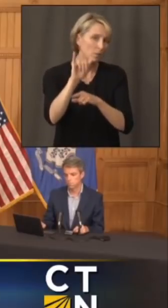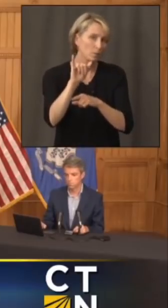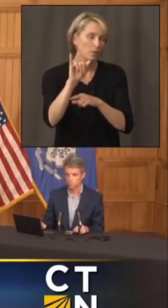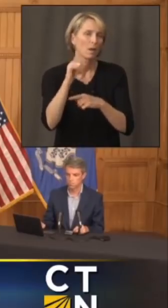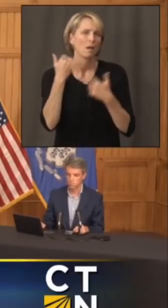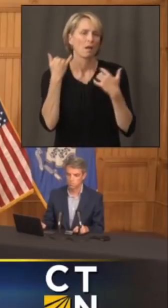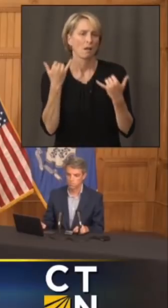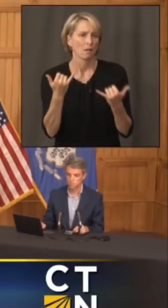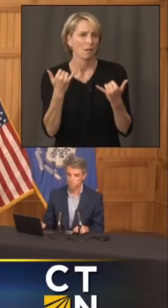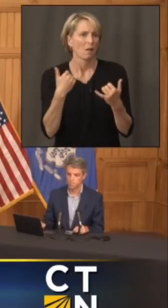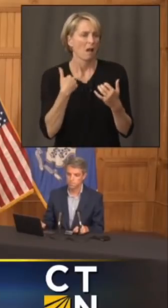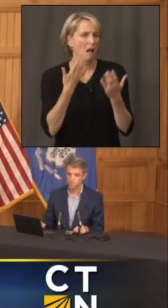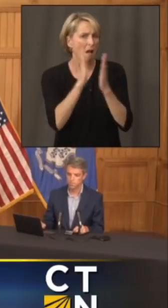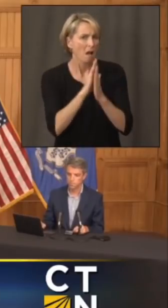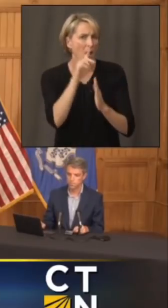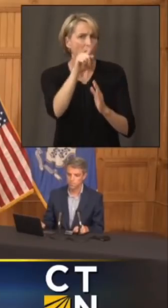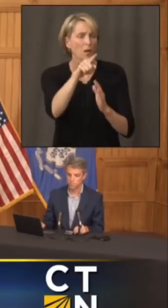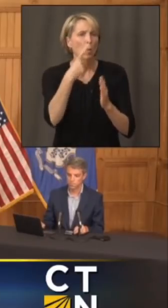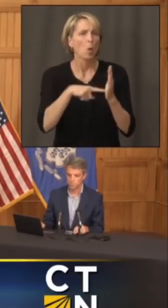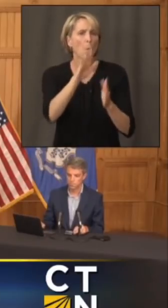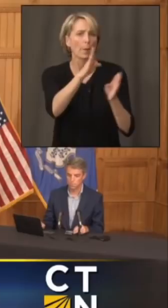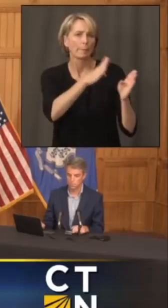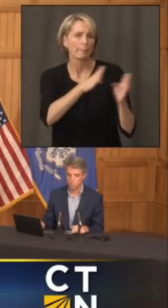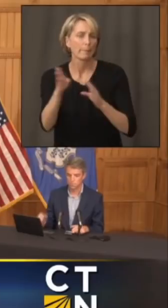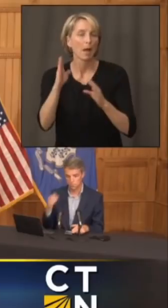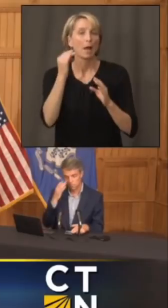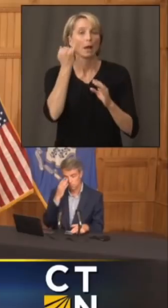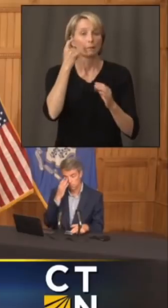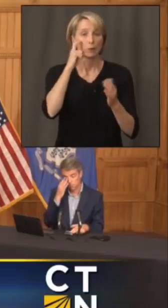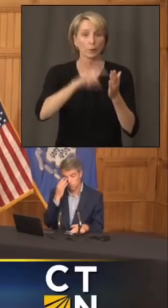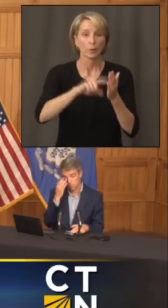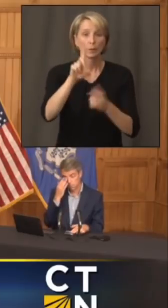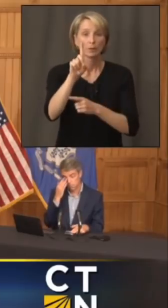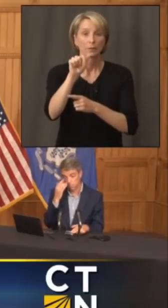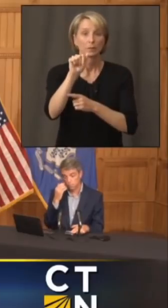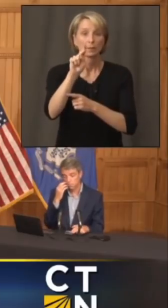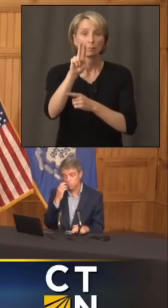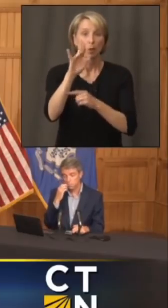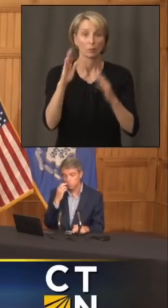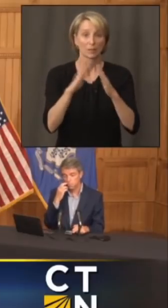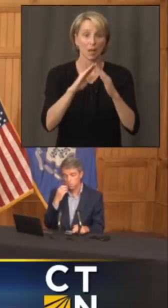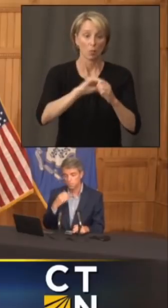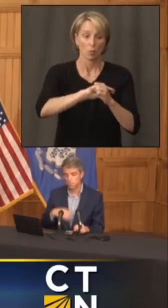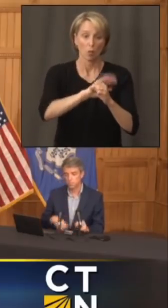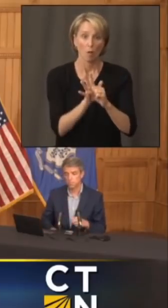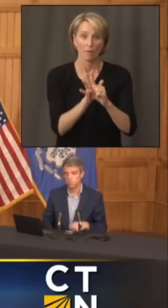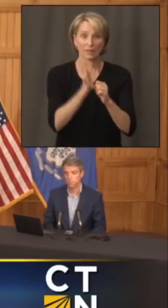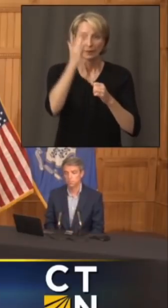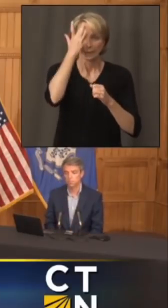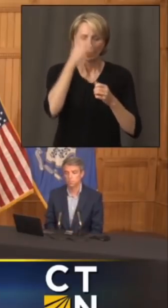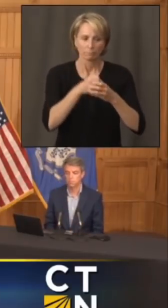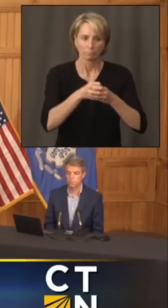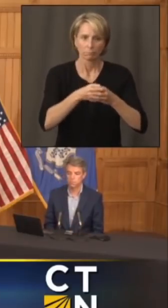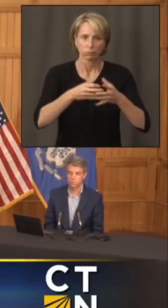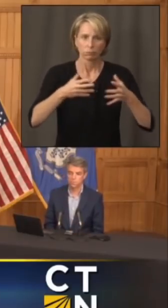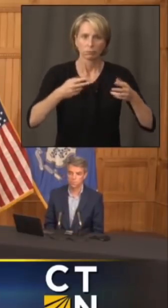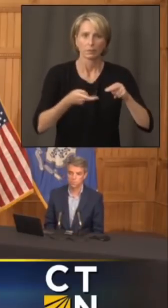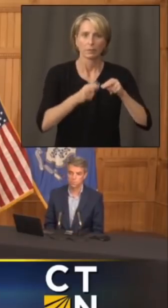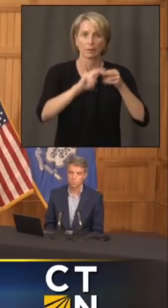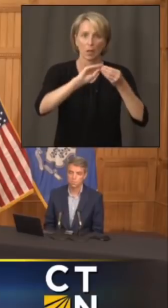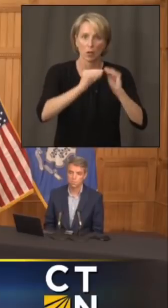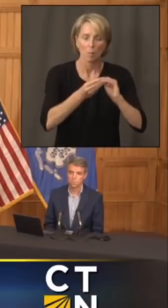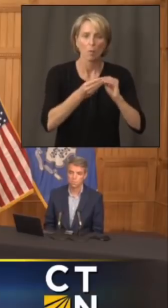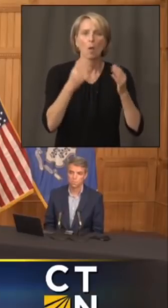surrounding towns of Danbury when it comes to the COVID-19 infections as far as reopening and as well for education